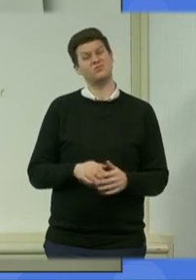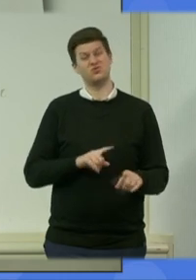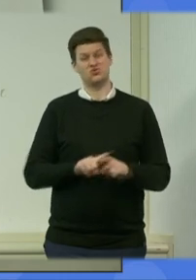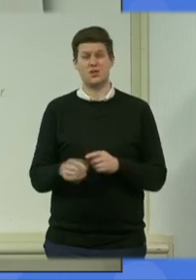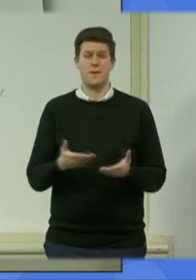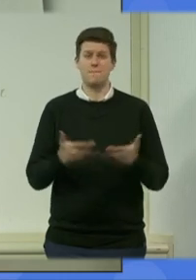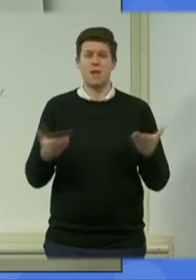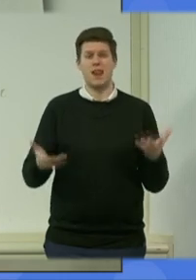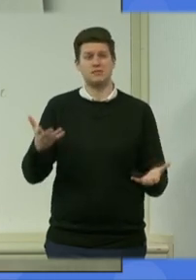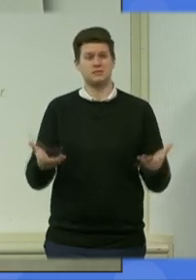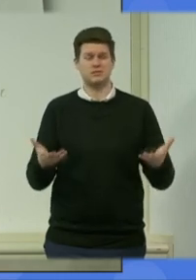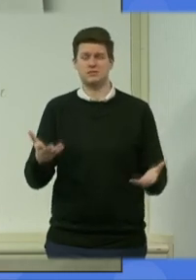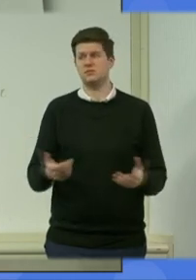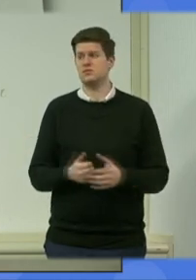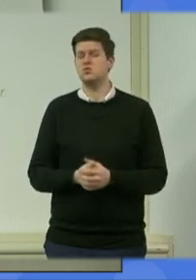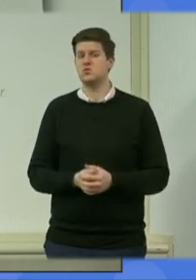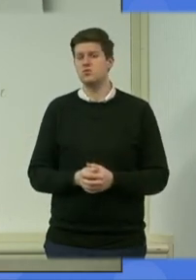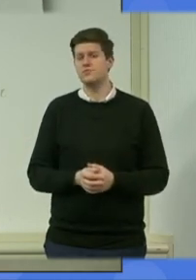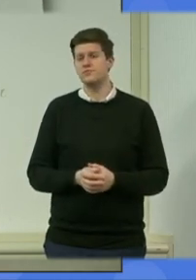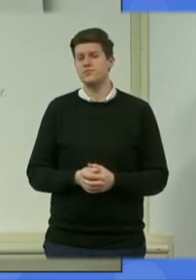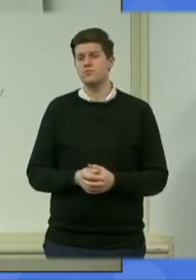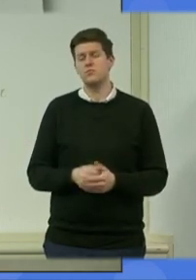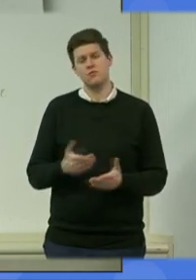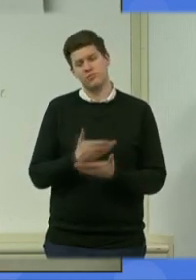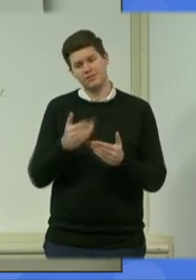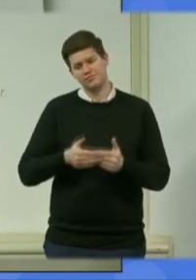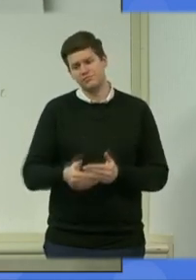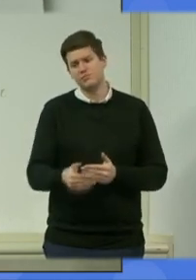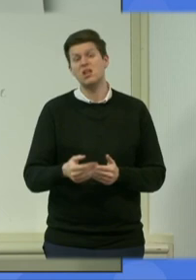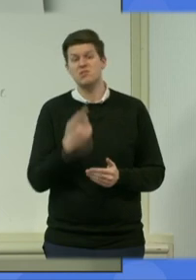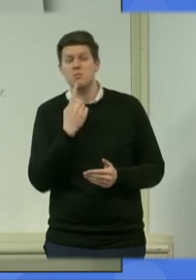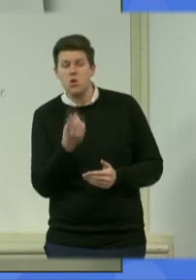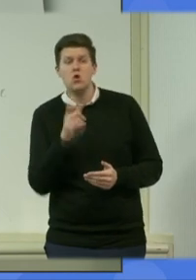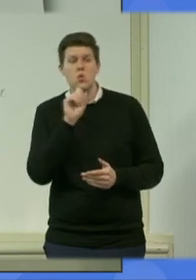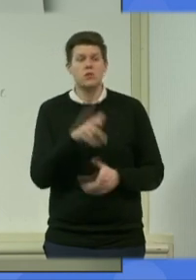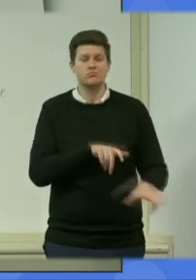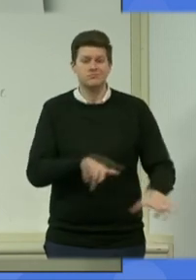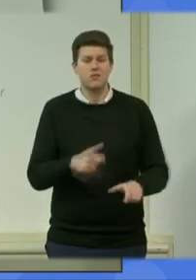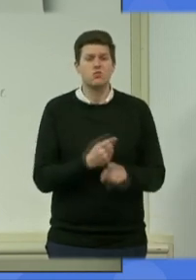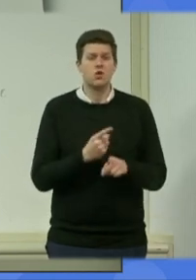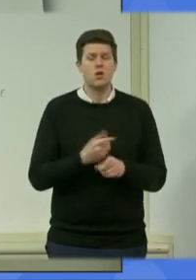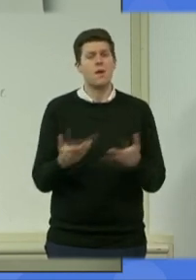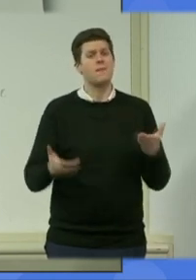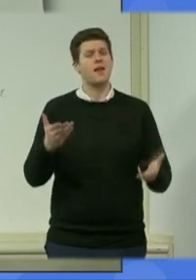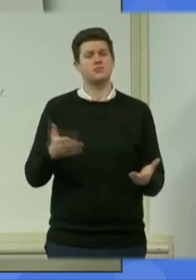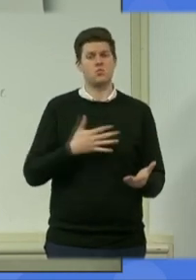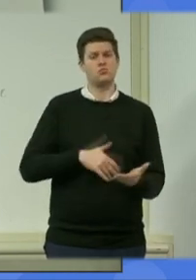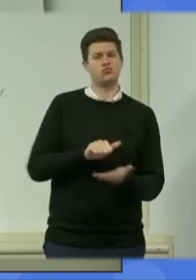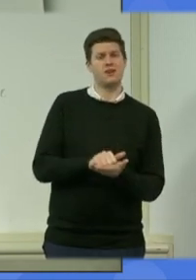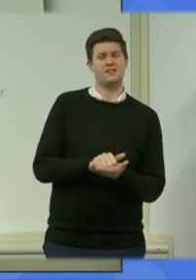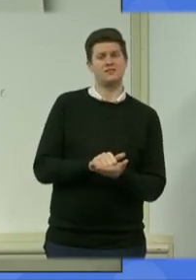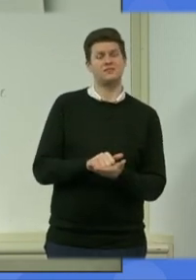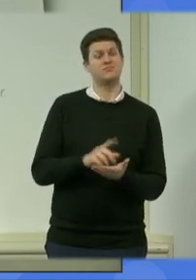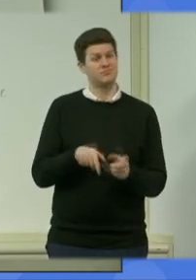the discussions, I hope, will go over the next rest of this day and into tomorrow. How do you get that balance right? Level of